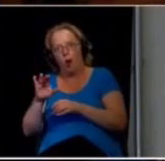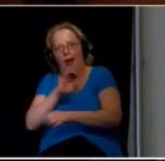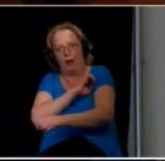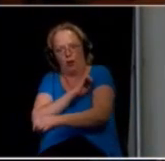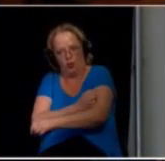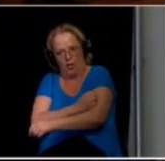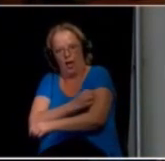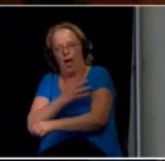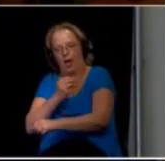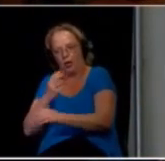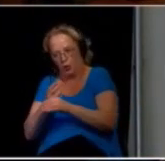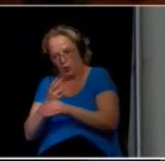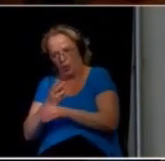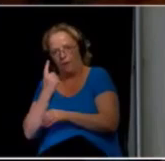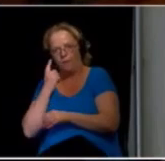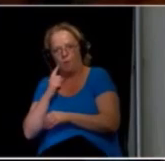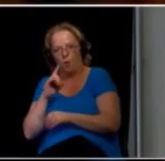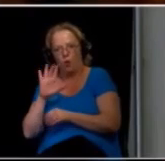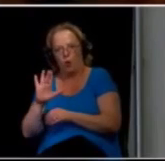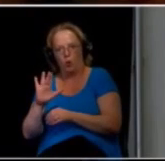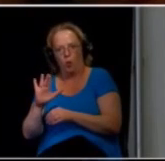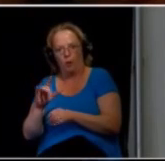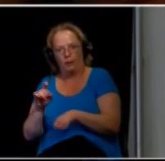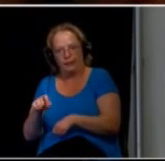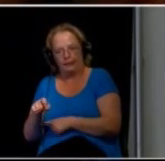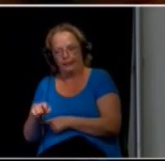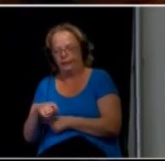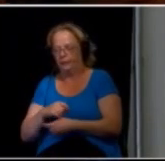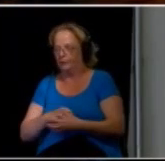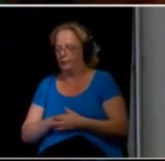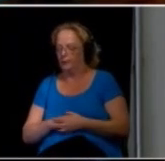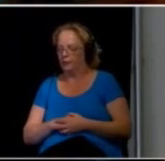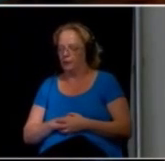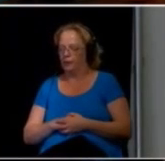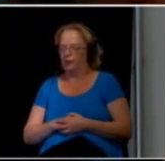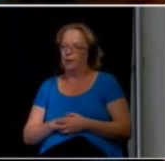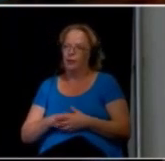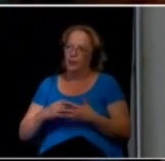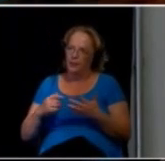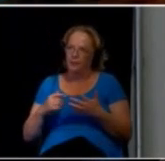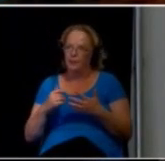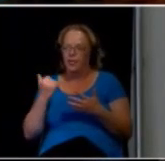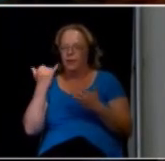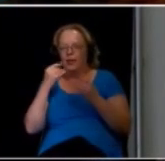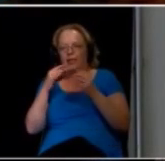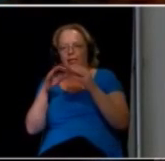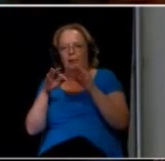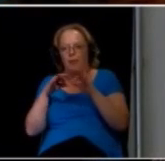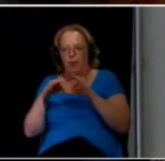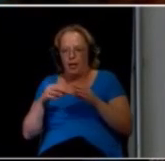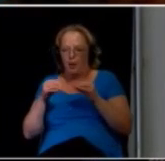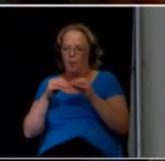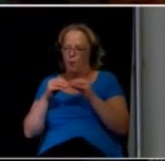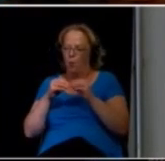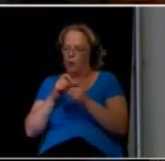your loads. Yeah, I mean, to be sort of precise, I mean, the